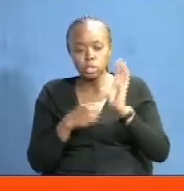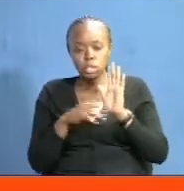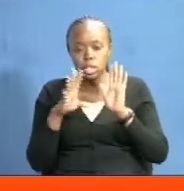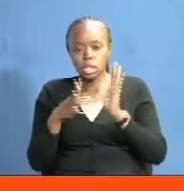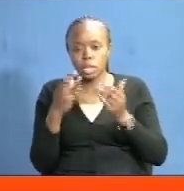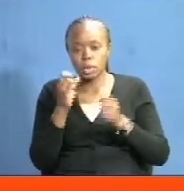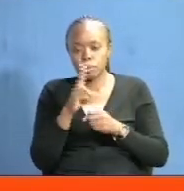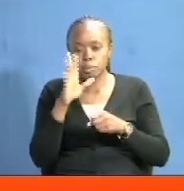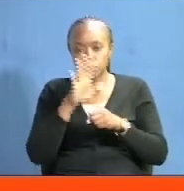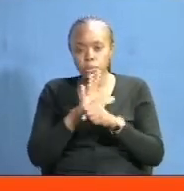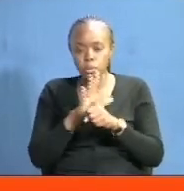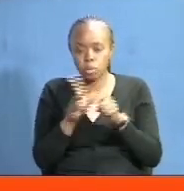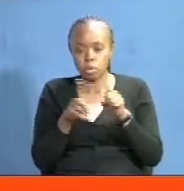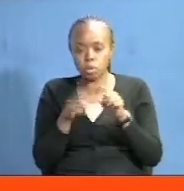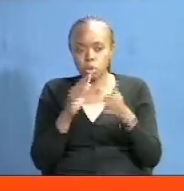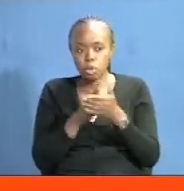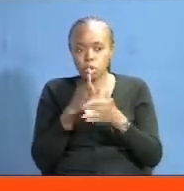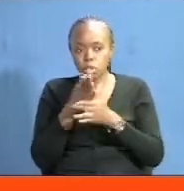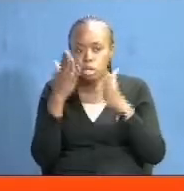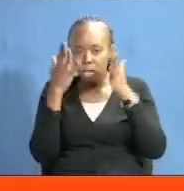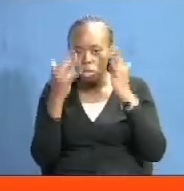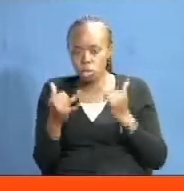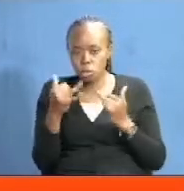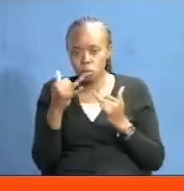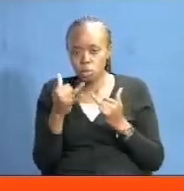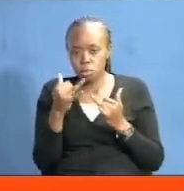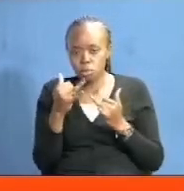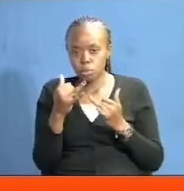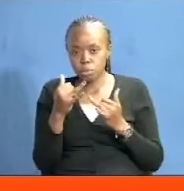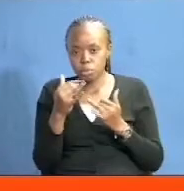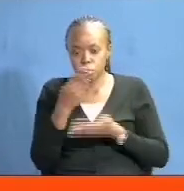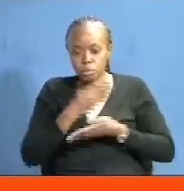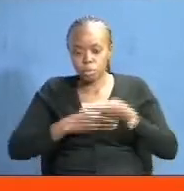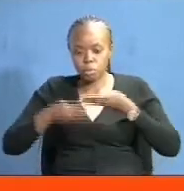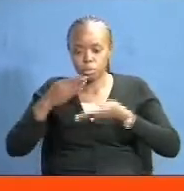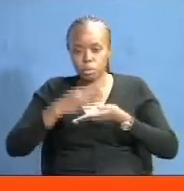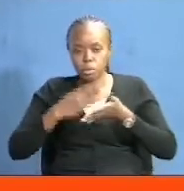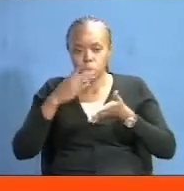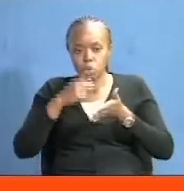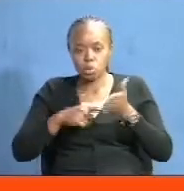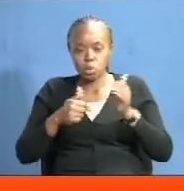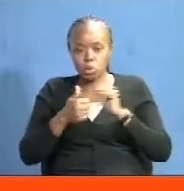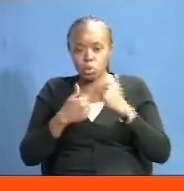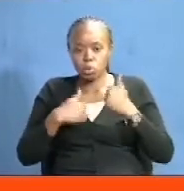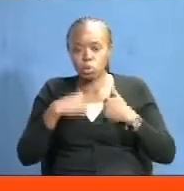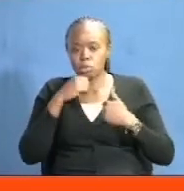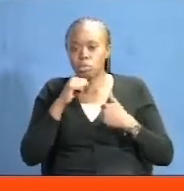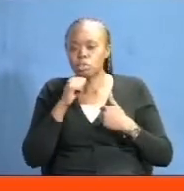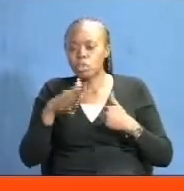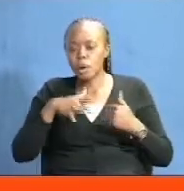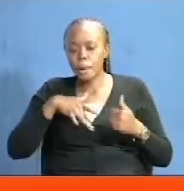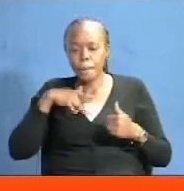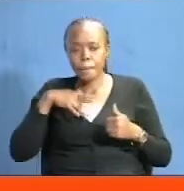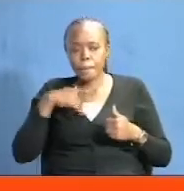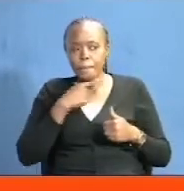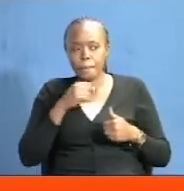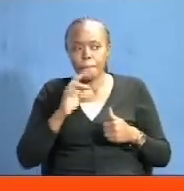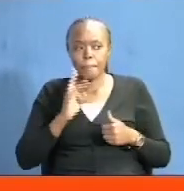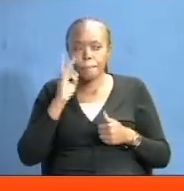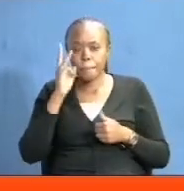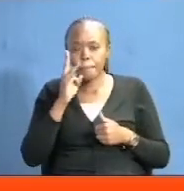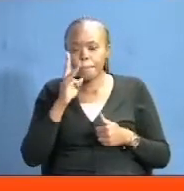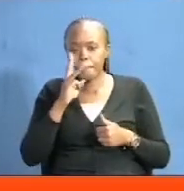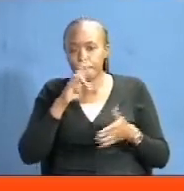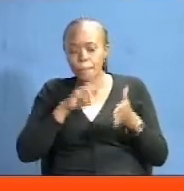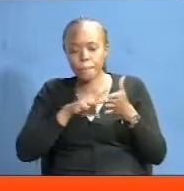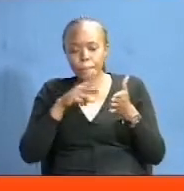leadership. Right. Maurice, now, based on your sentiments, don't you feel this bill was meant to